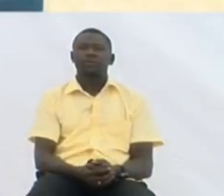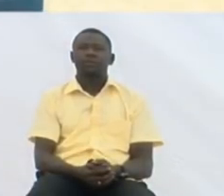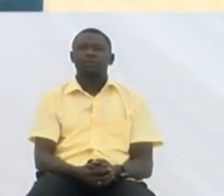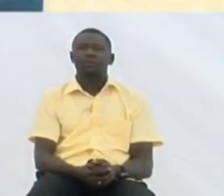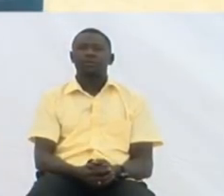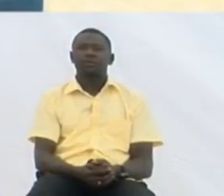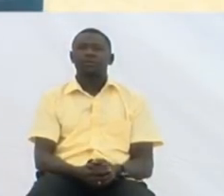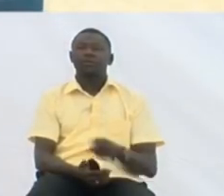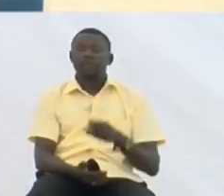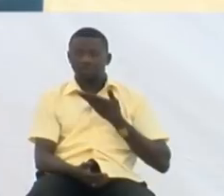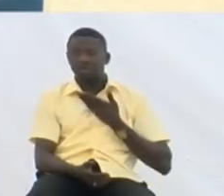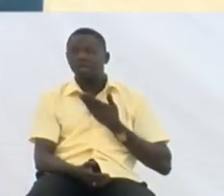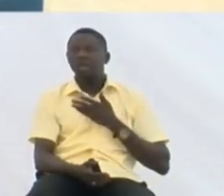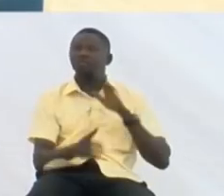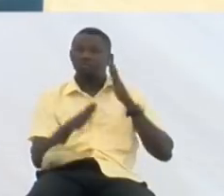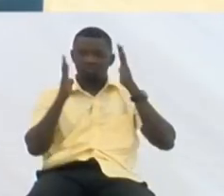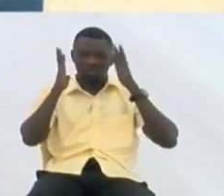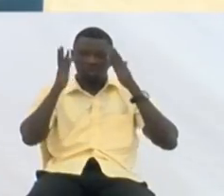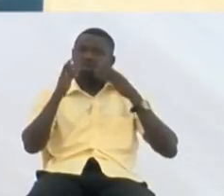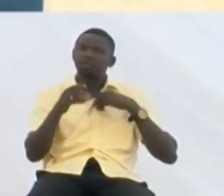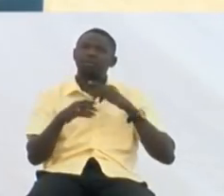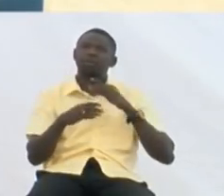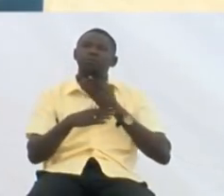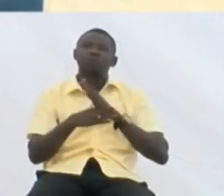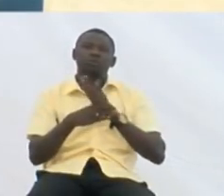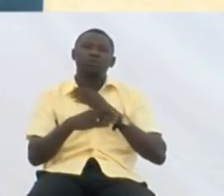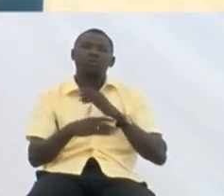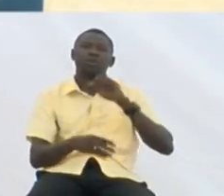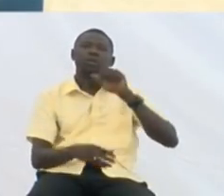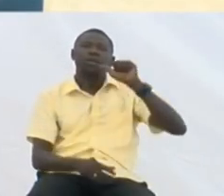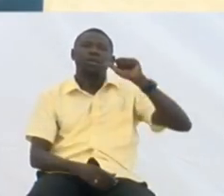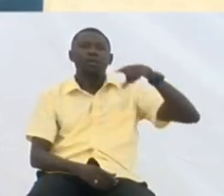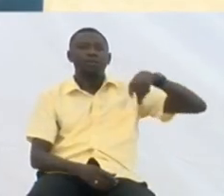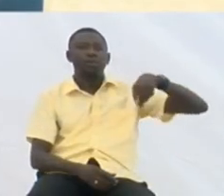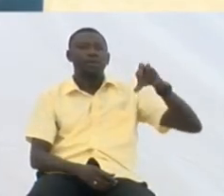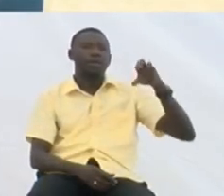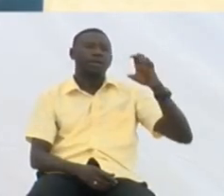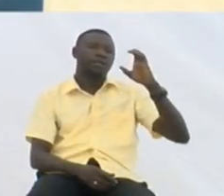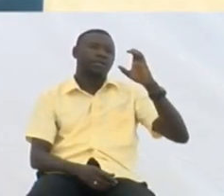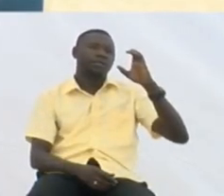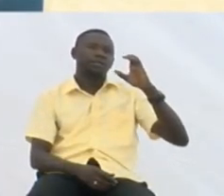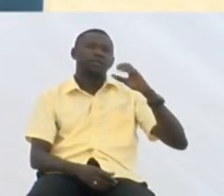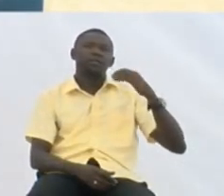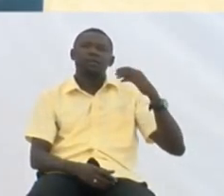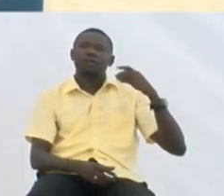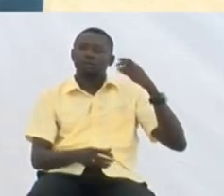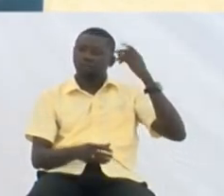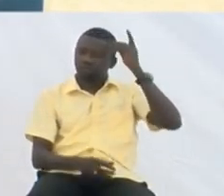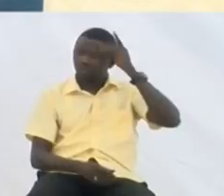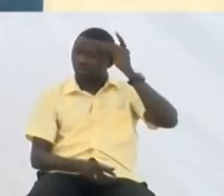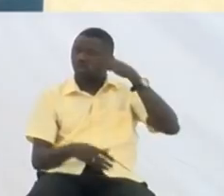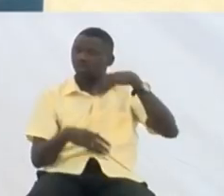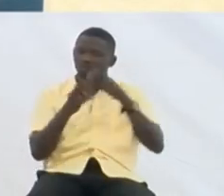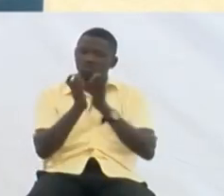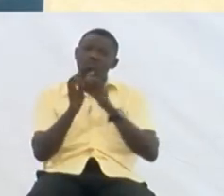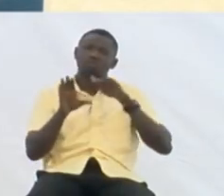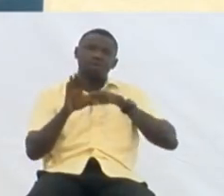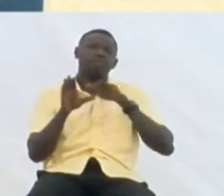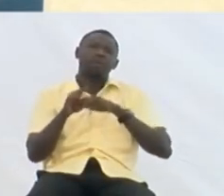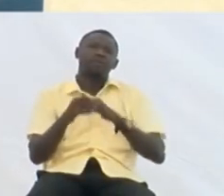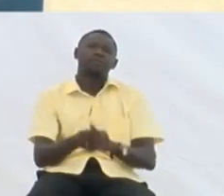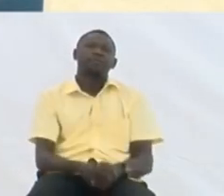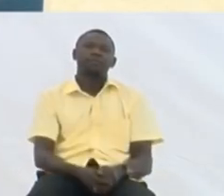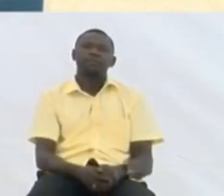sin kuote dunda nyola. That difference was between me and members of the APRC. Makarte